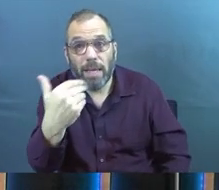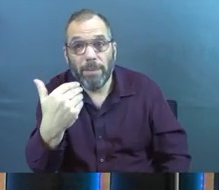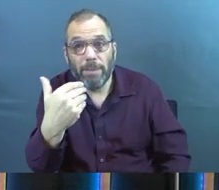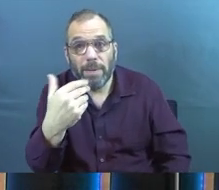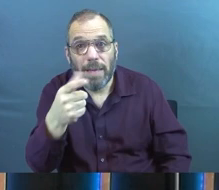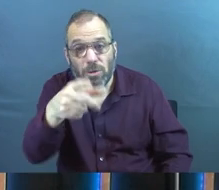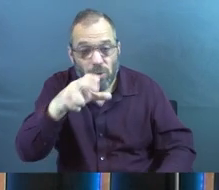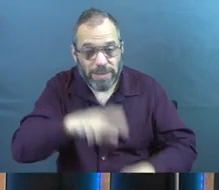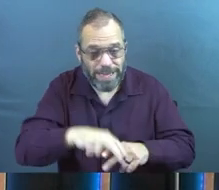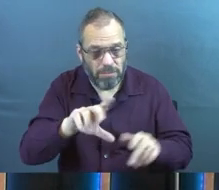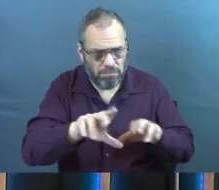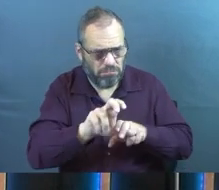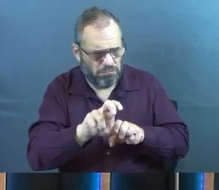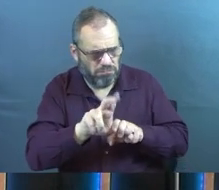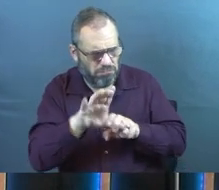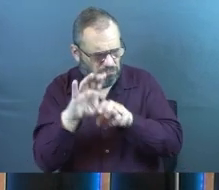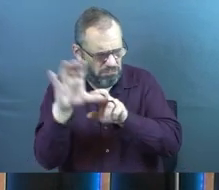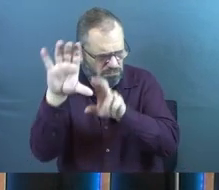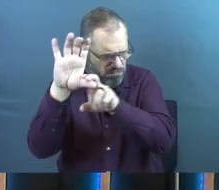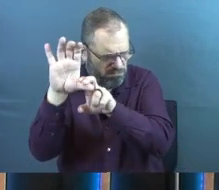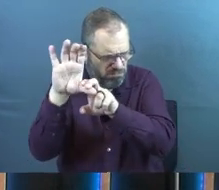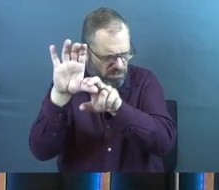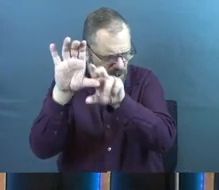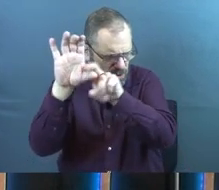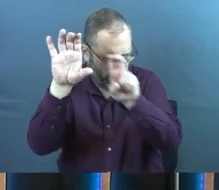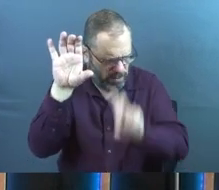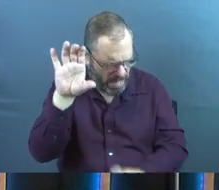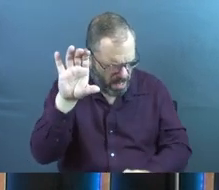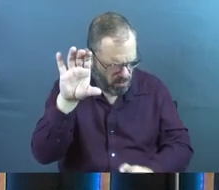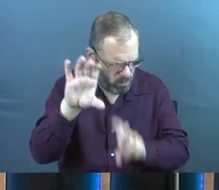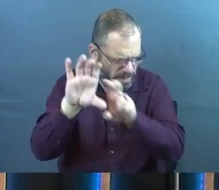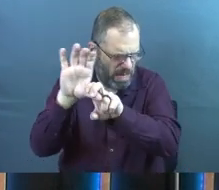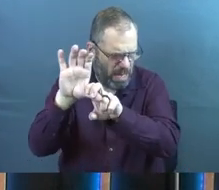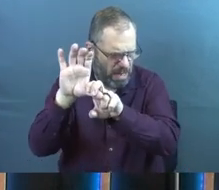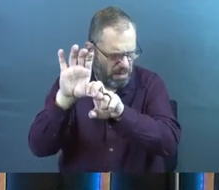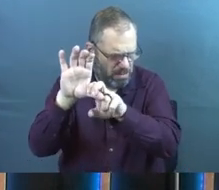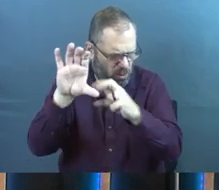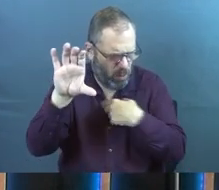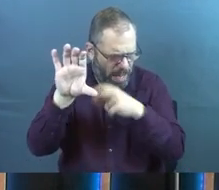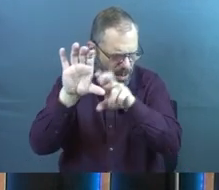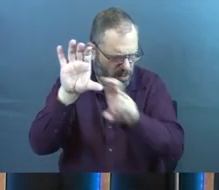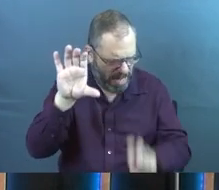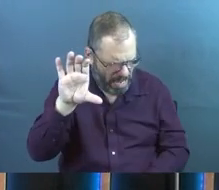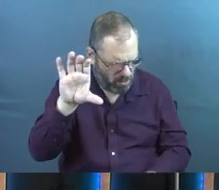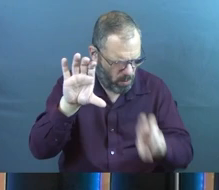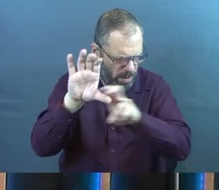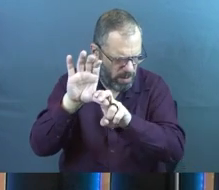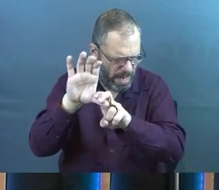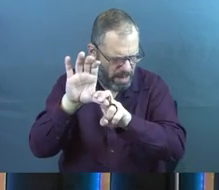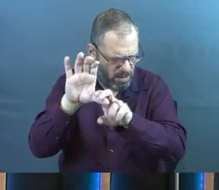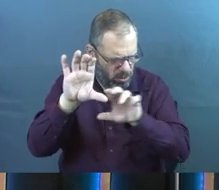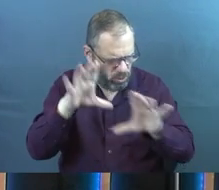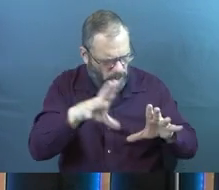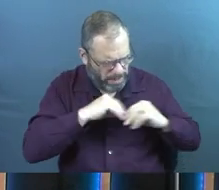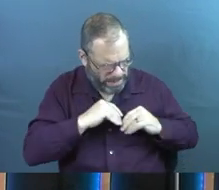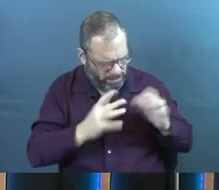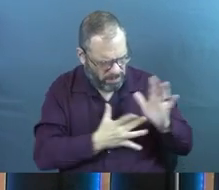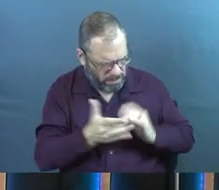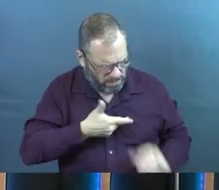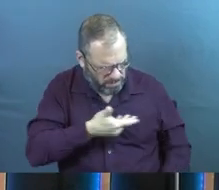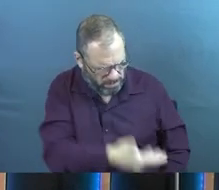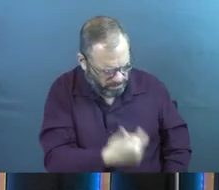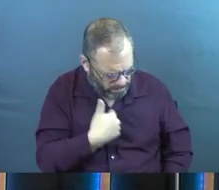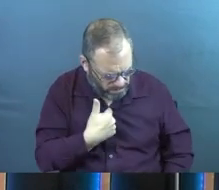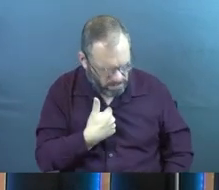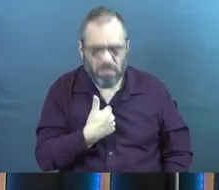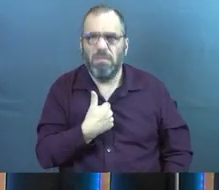you. I wanna have a meal with you. And for some of us, it's like, do I get down from that tree or not? Do I go and see him? Do I accept the invitation